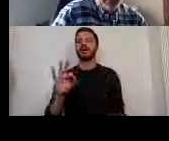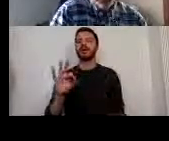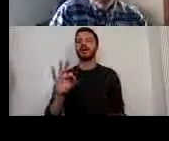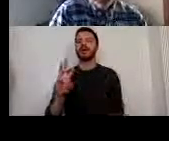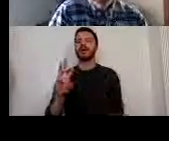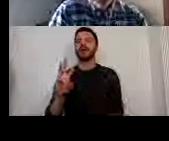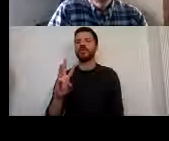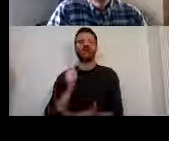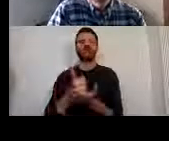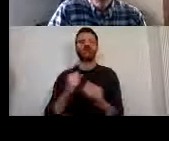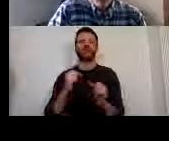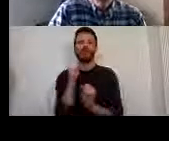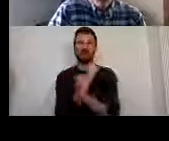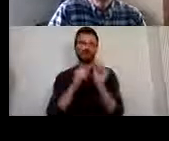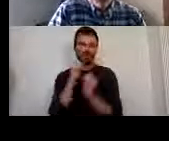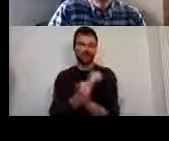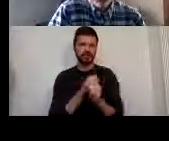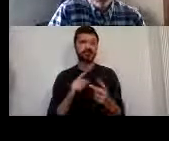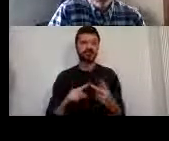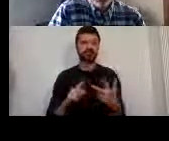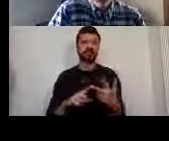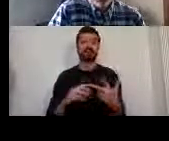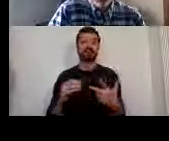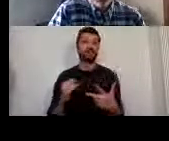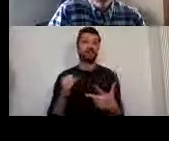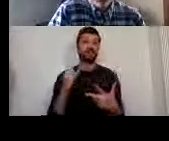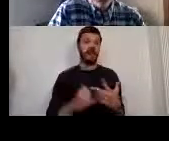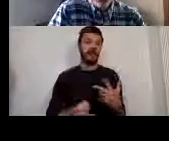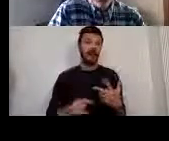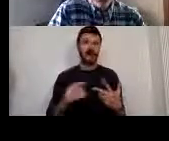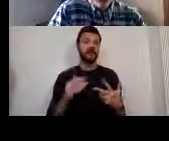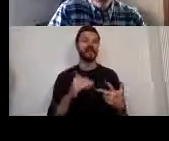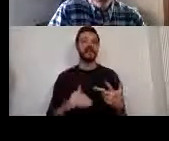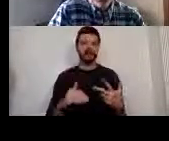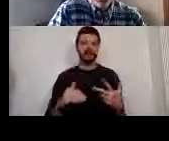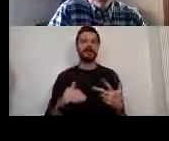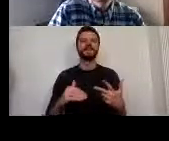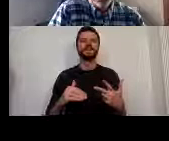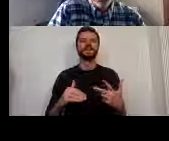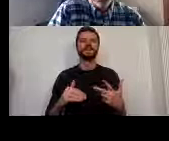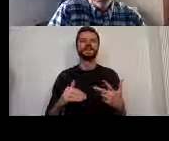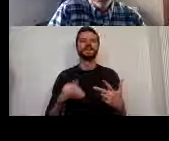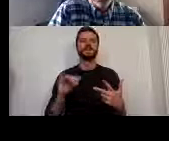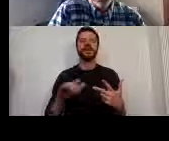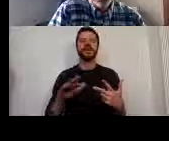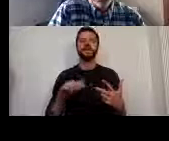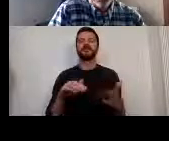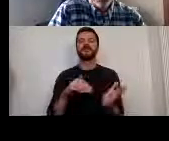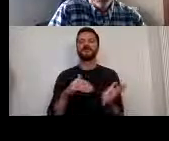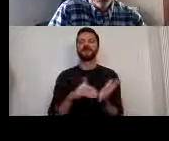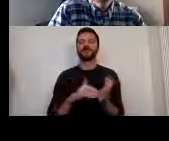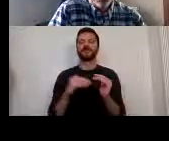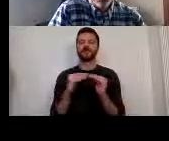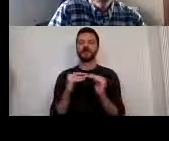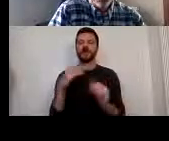implementation strategy. And then finally, our last kind of phase of implementation is physician peer coaching,